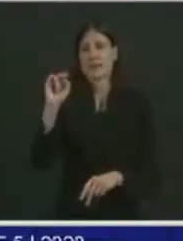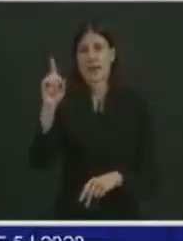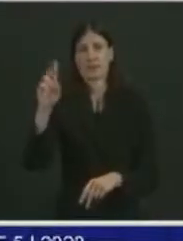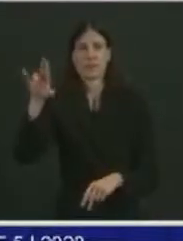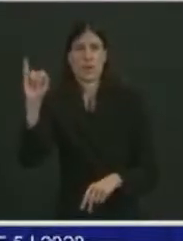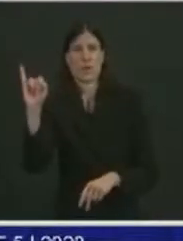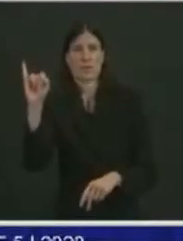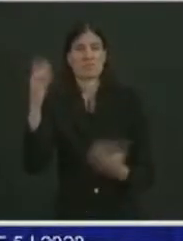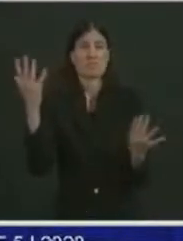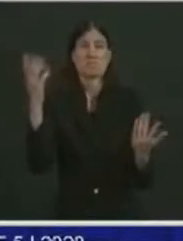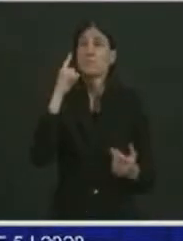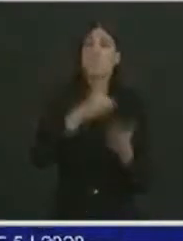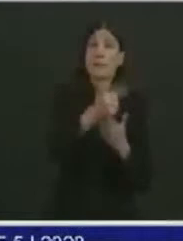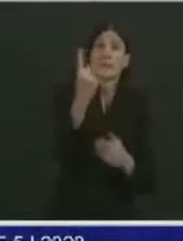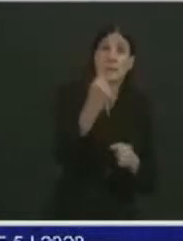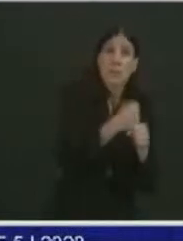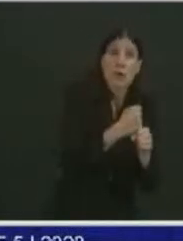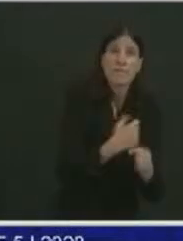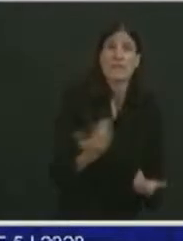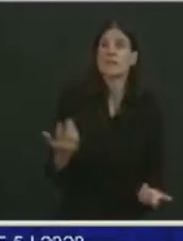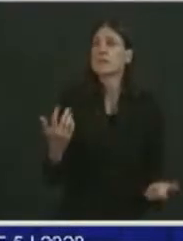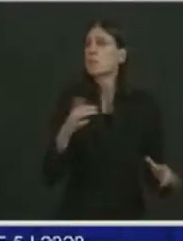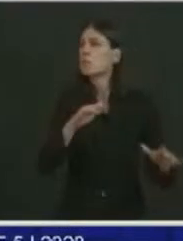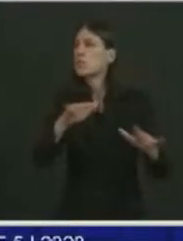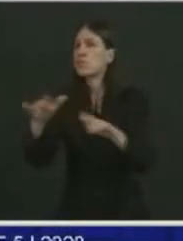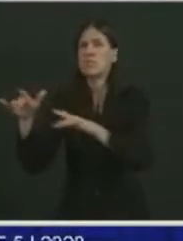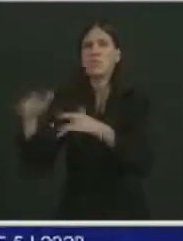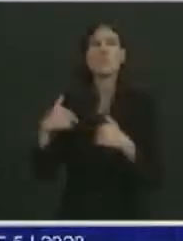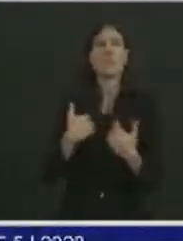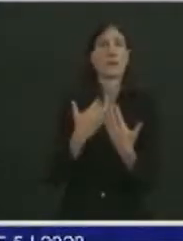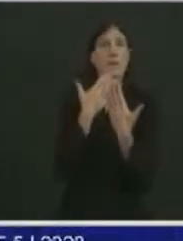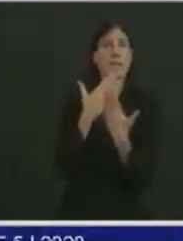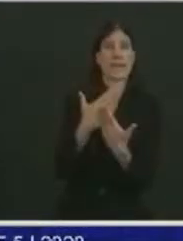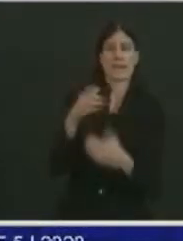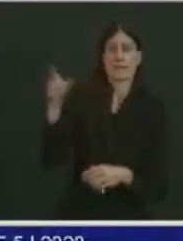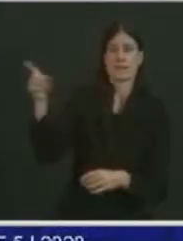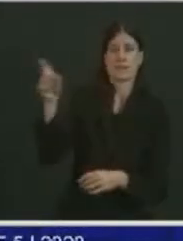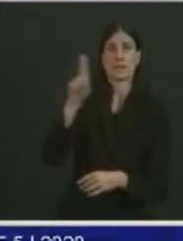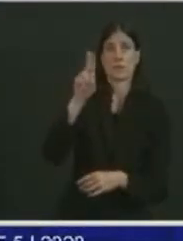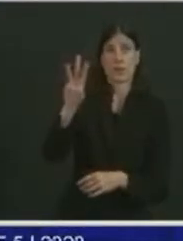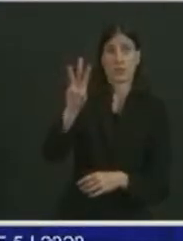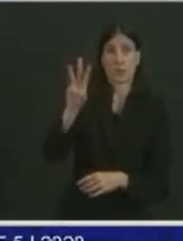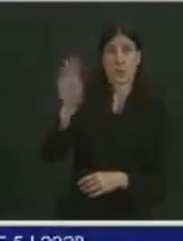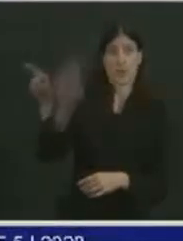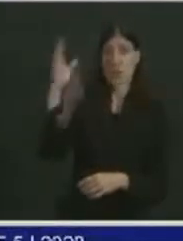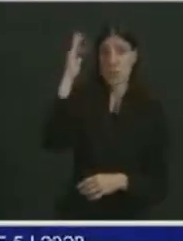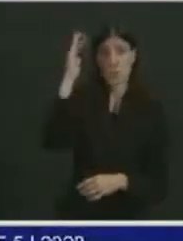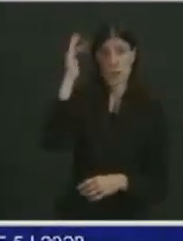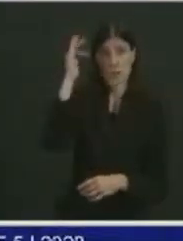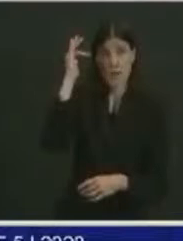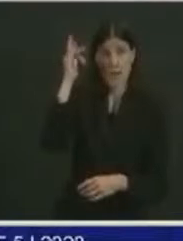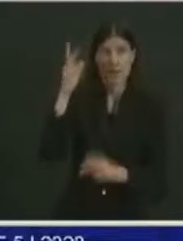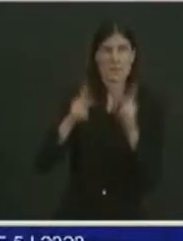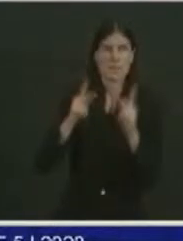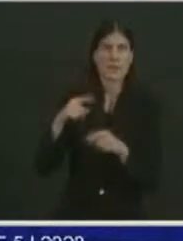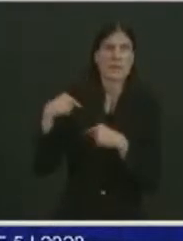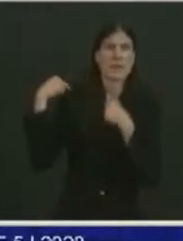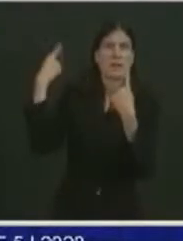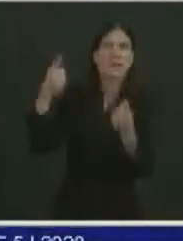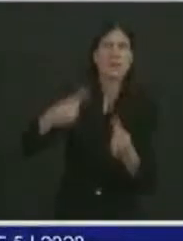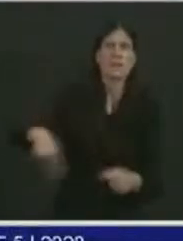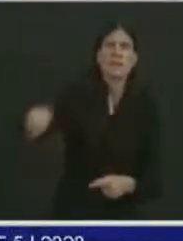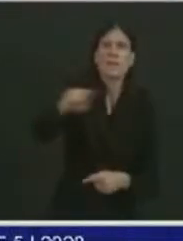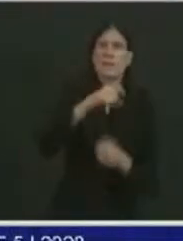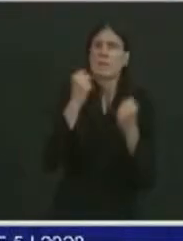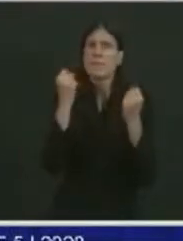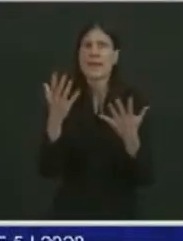is great. A million is even greater, and this effort is meant to amplify the kindness, and I really think now more than